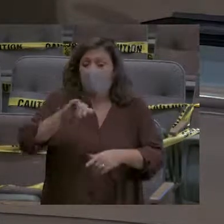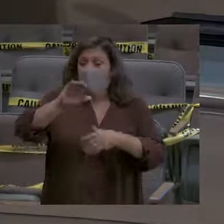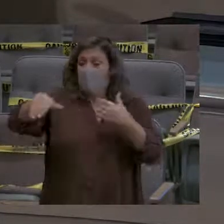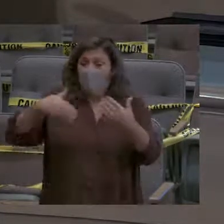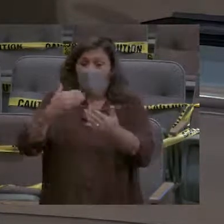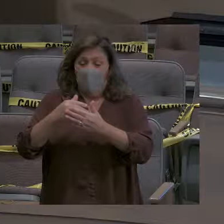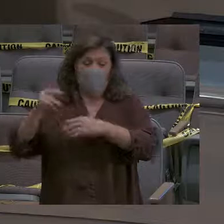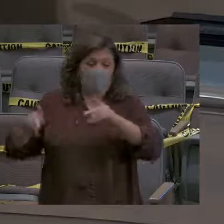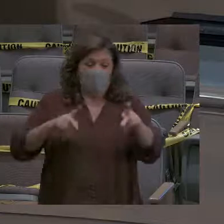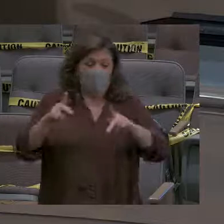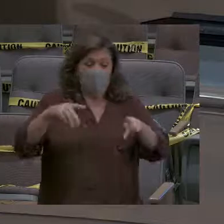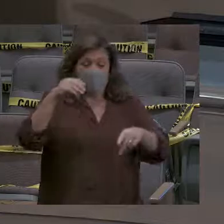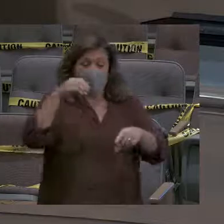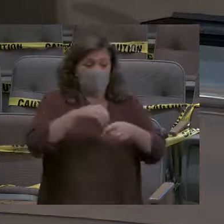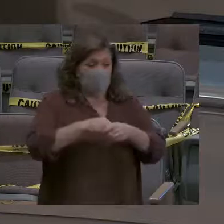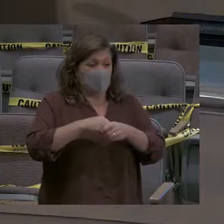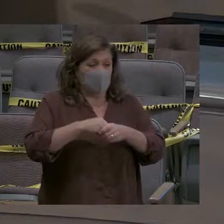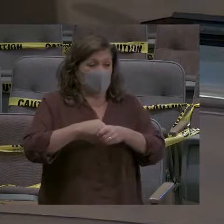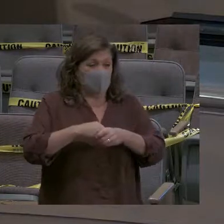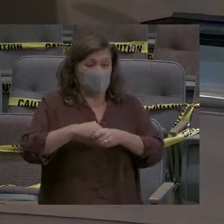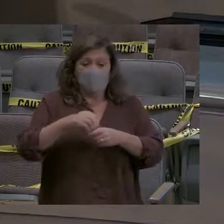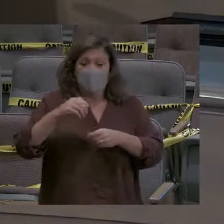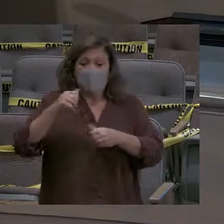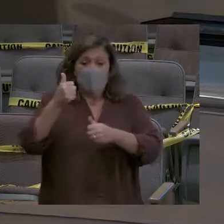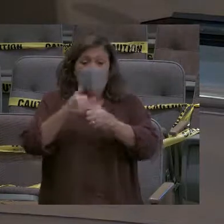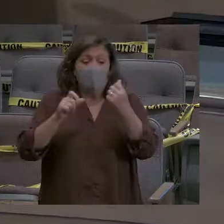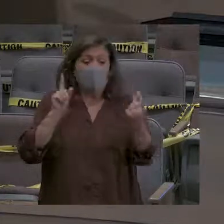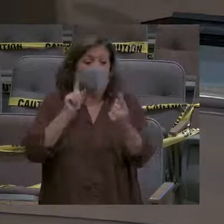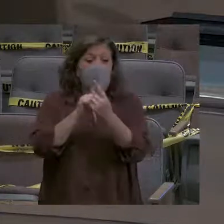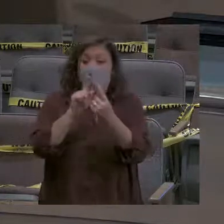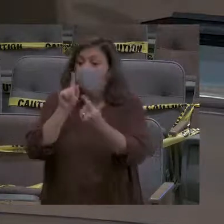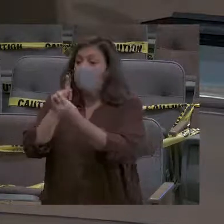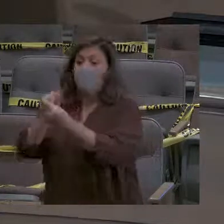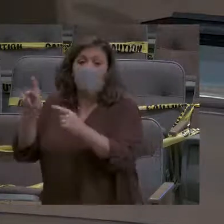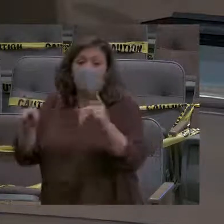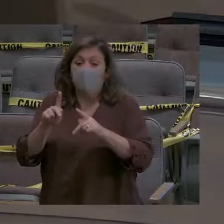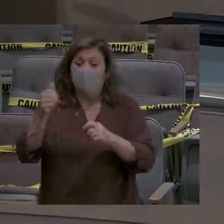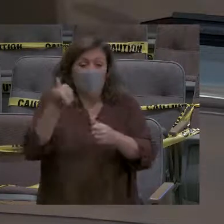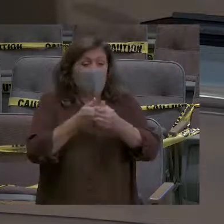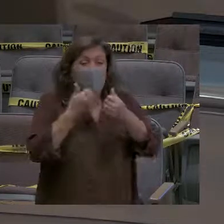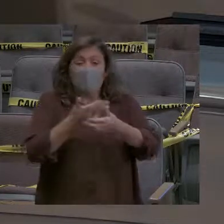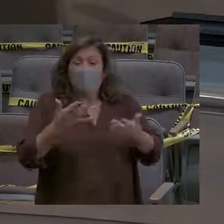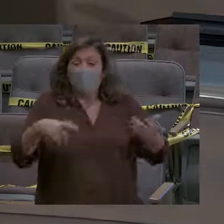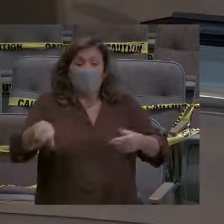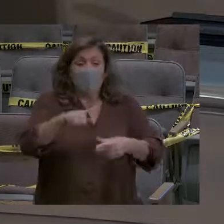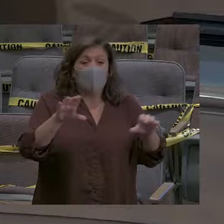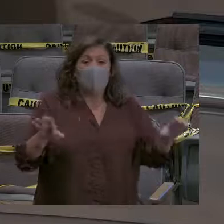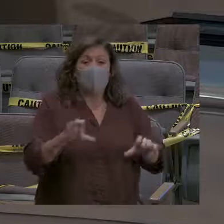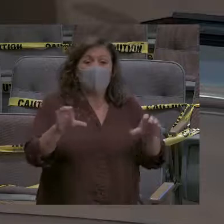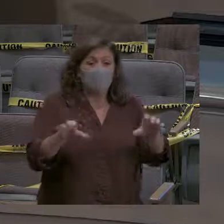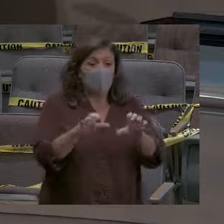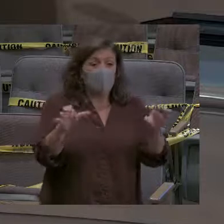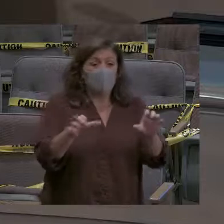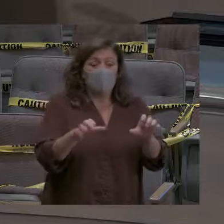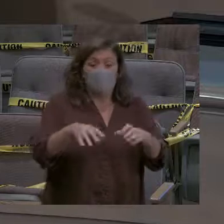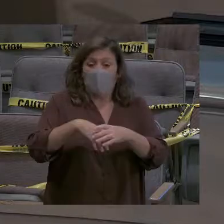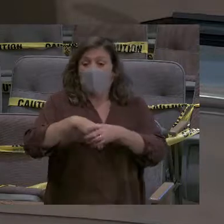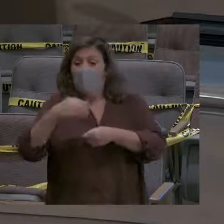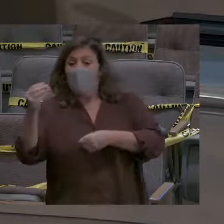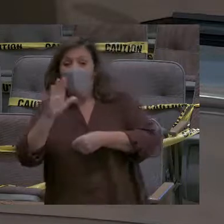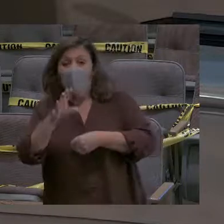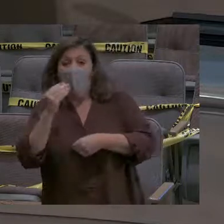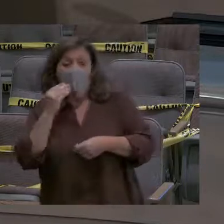single citizen, in every single encounter, in every single step that they take outside of their